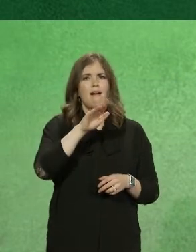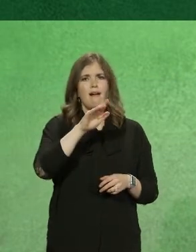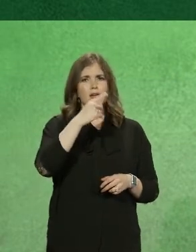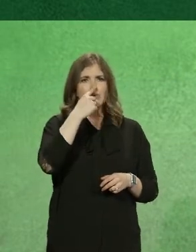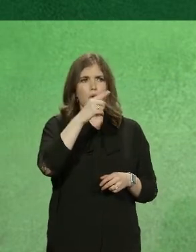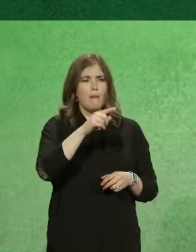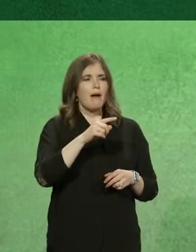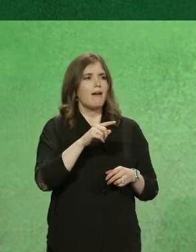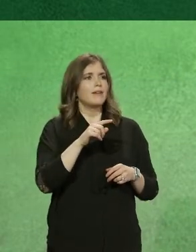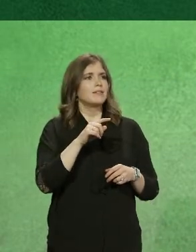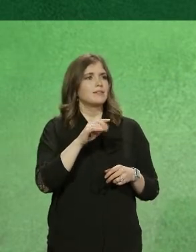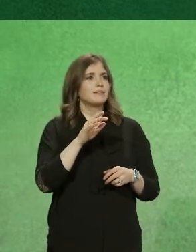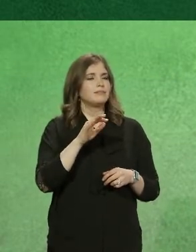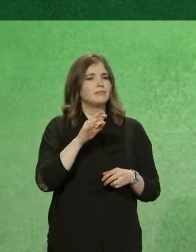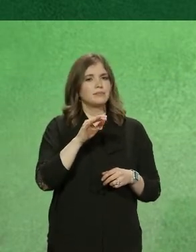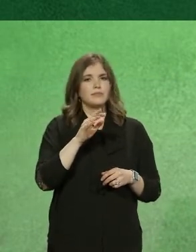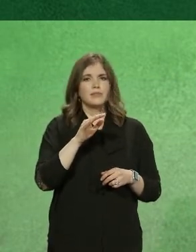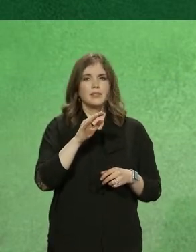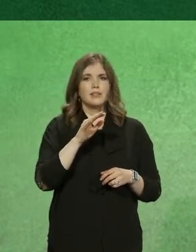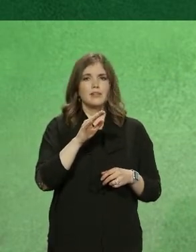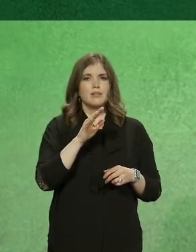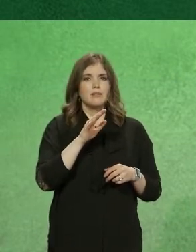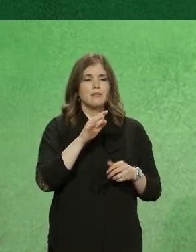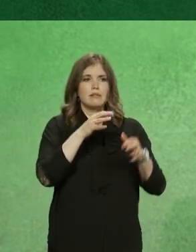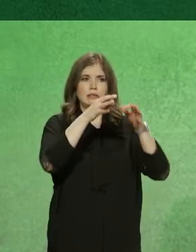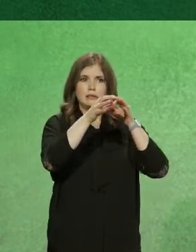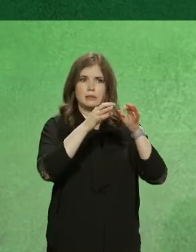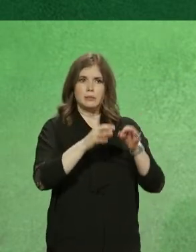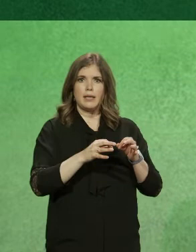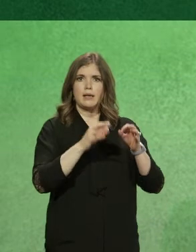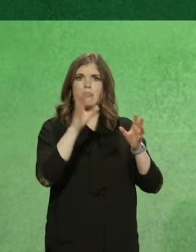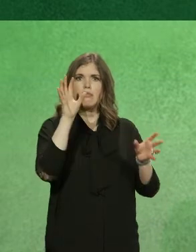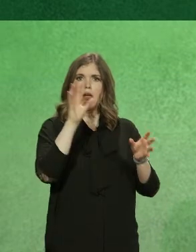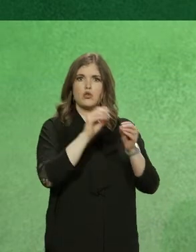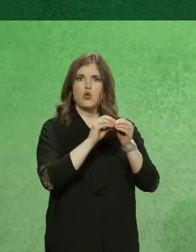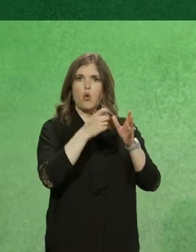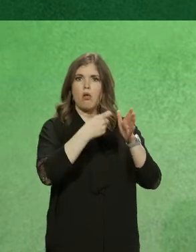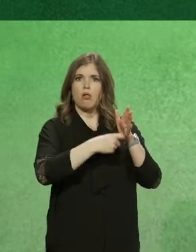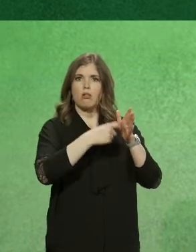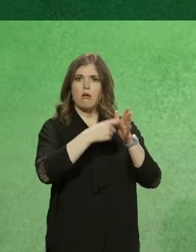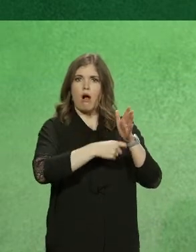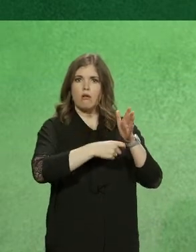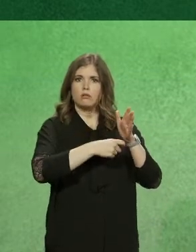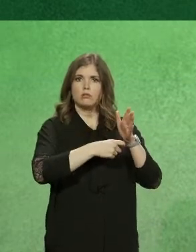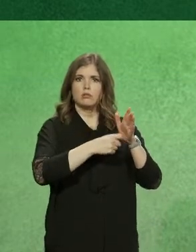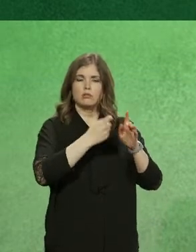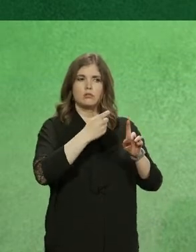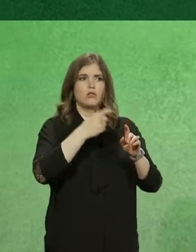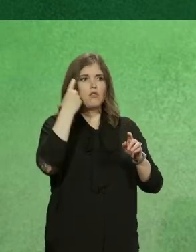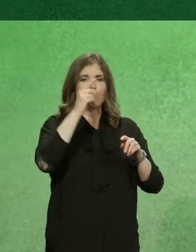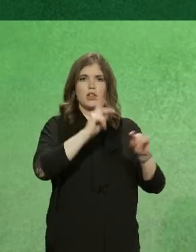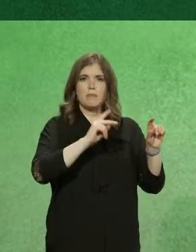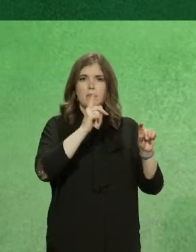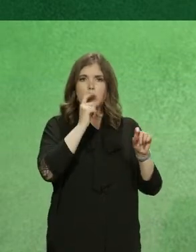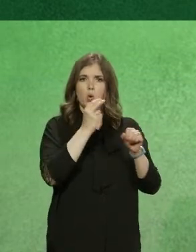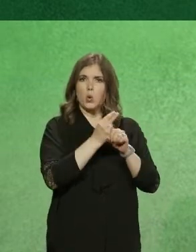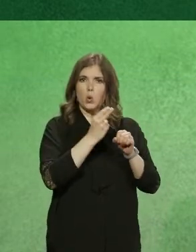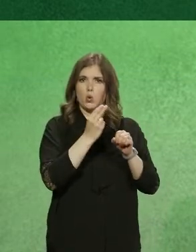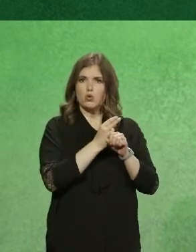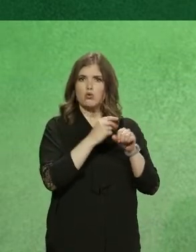Can you talk to the total sort of cost picture for people who use this,